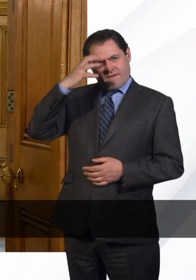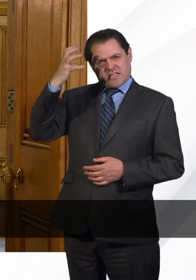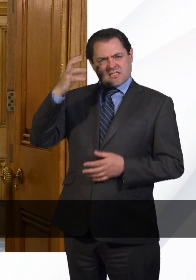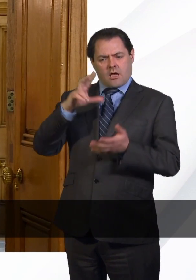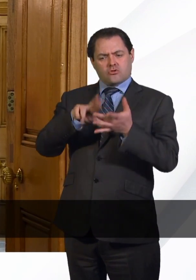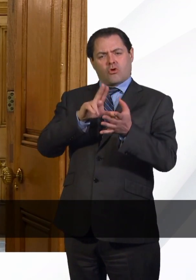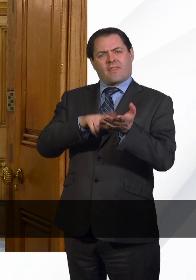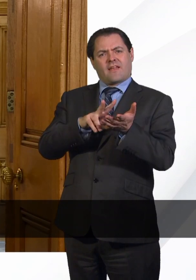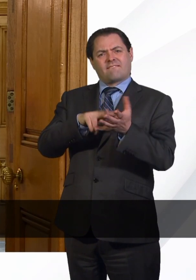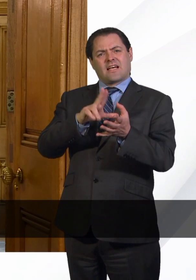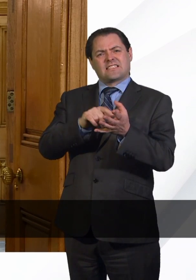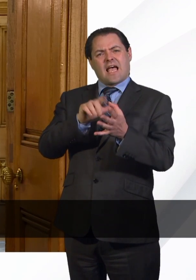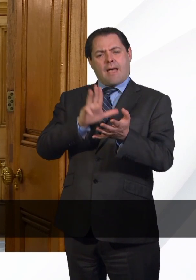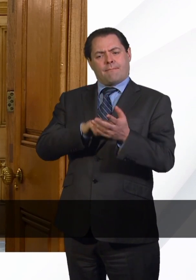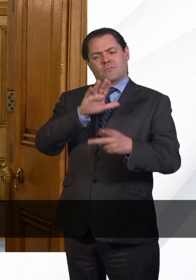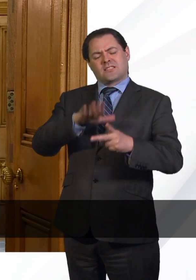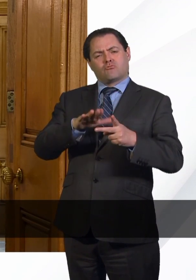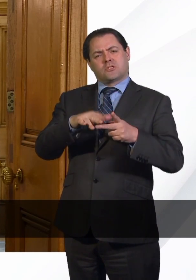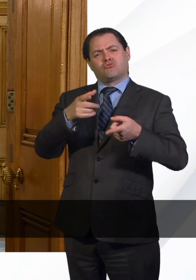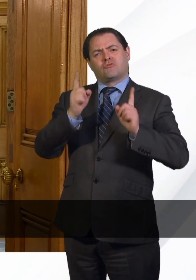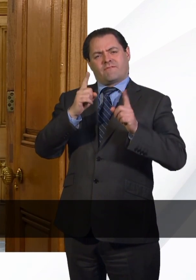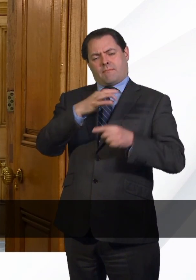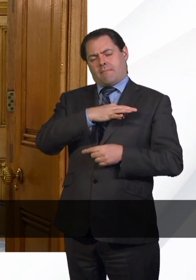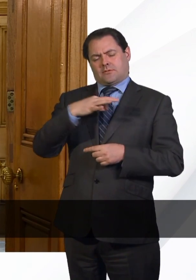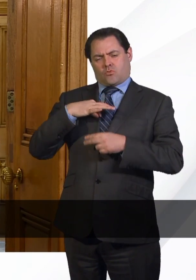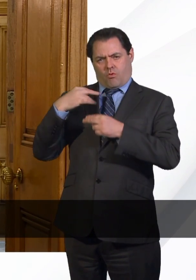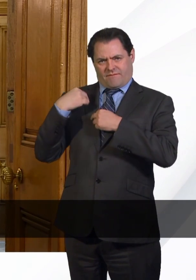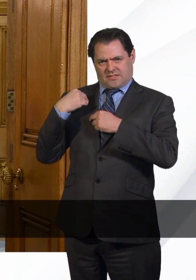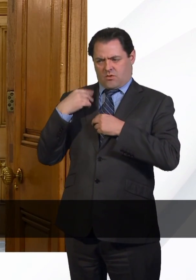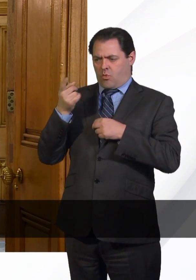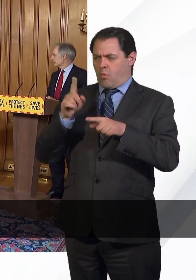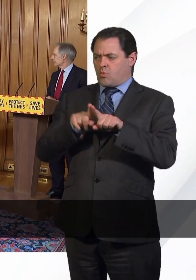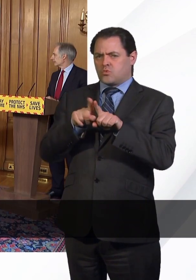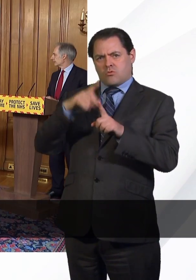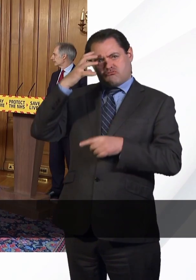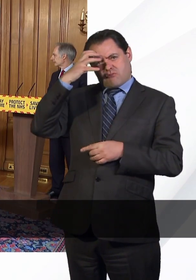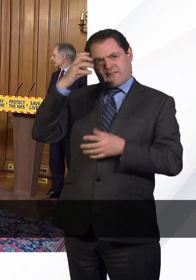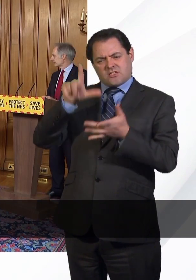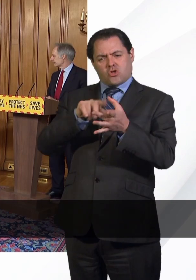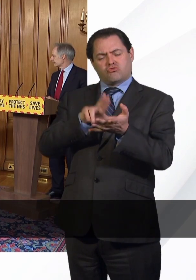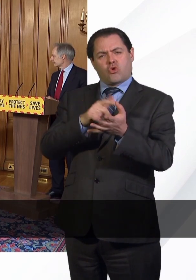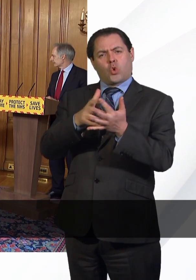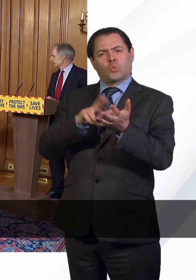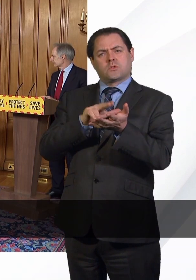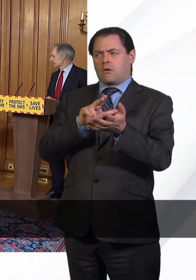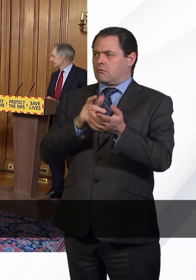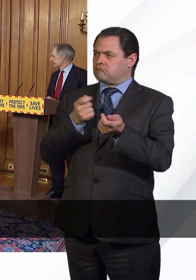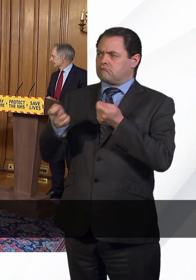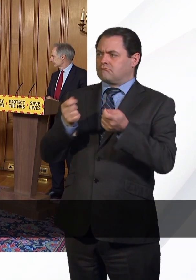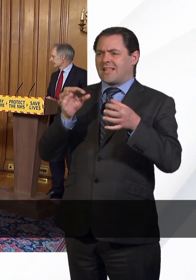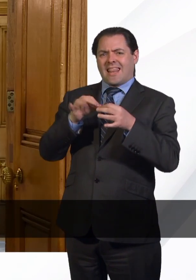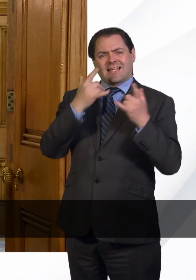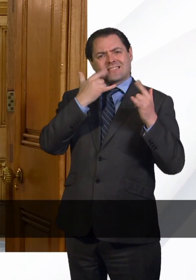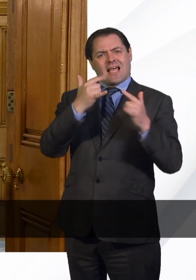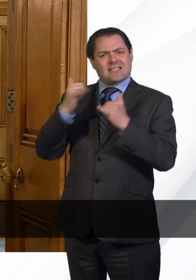Deputy Chief Medical Officer, and by John Newton, our coordinator for testing. Today I want to update you with the